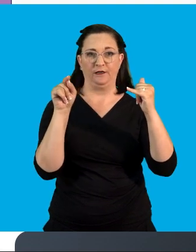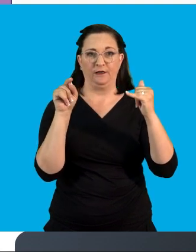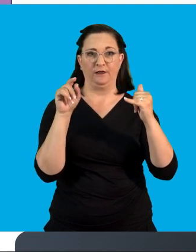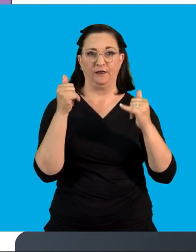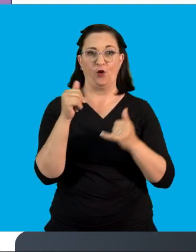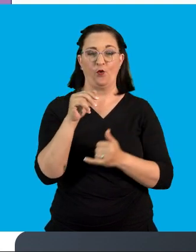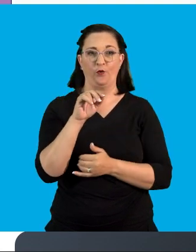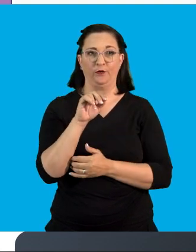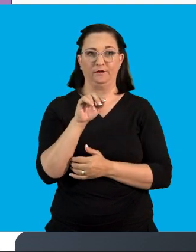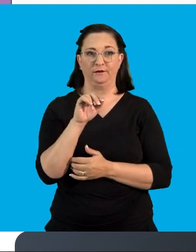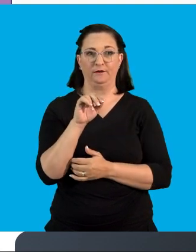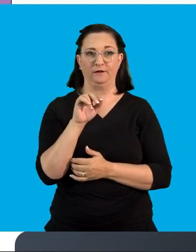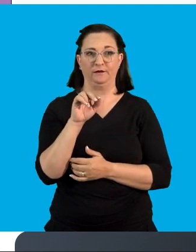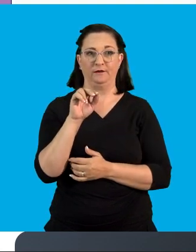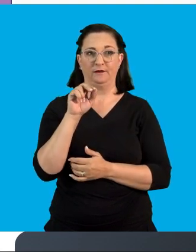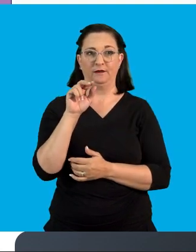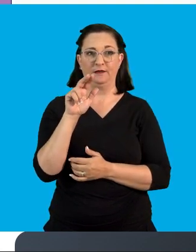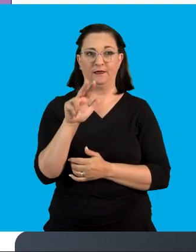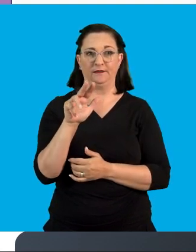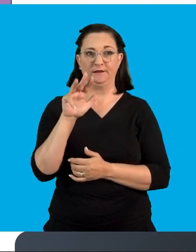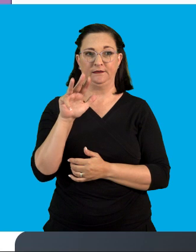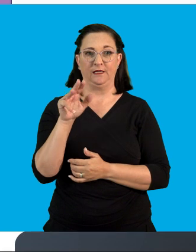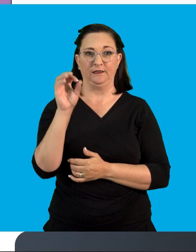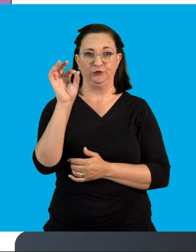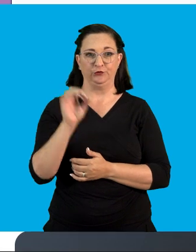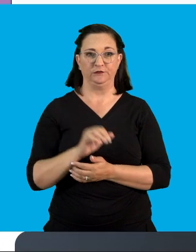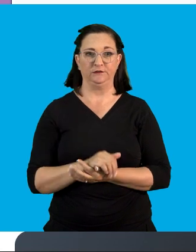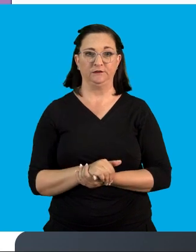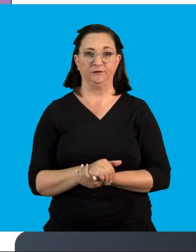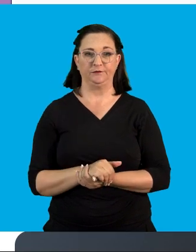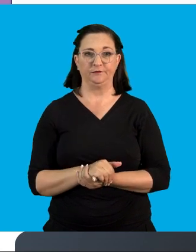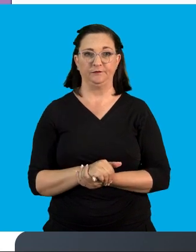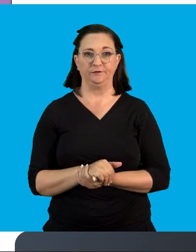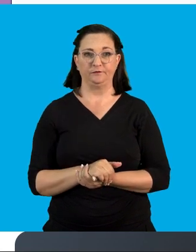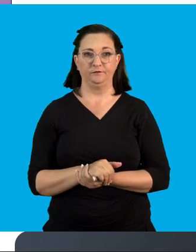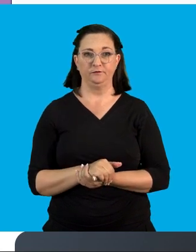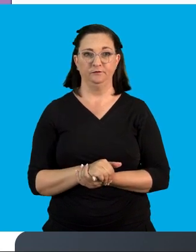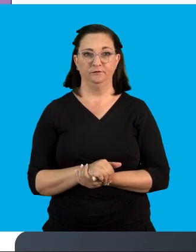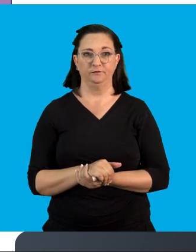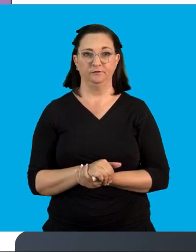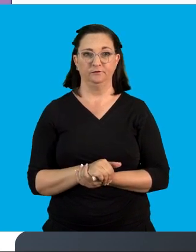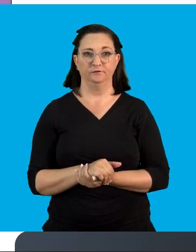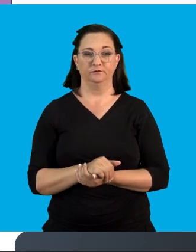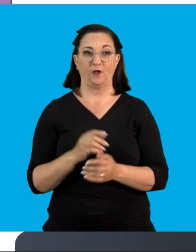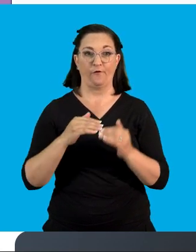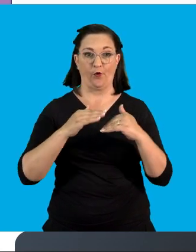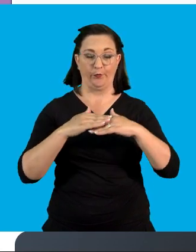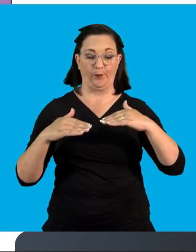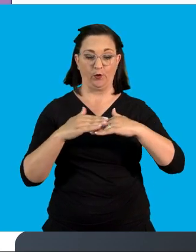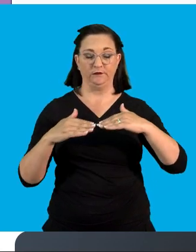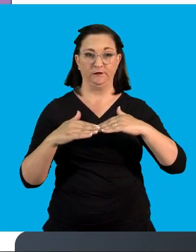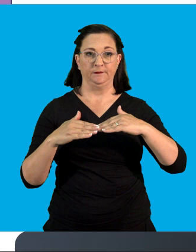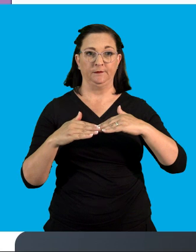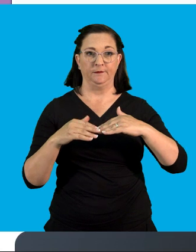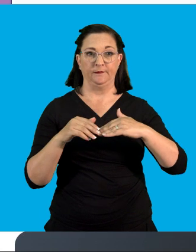89 degrees. And then let's look at the next one, how it's going to be. When we're measuring from